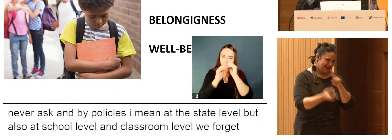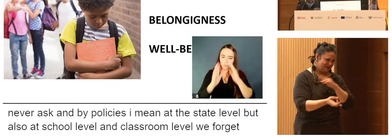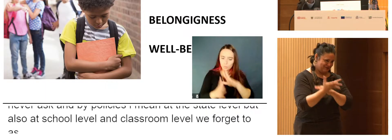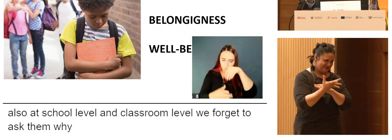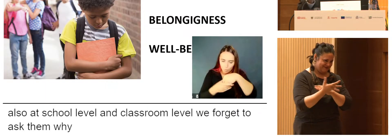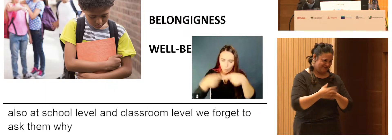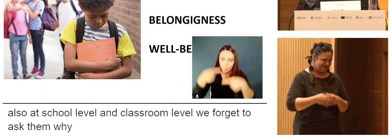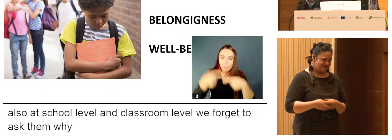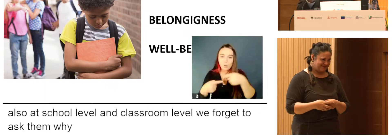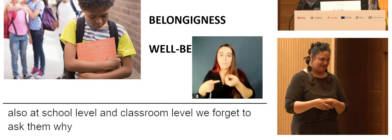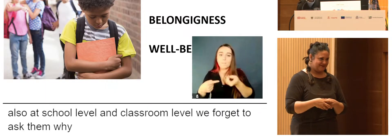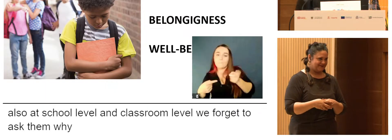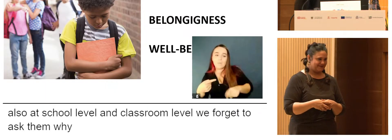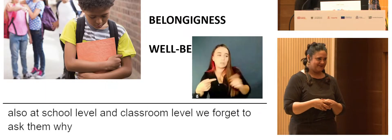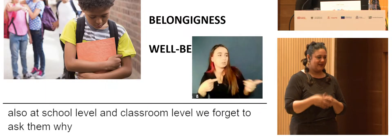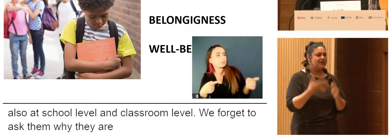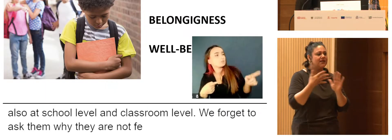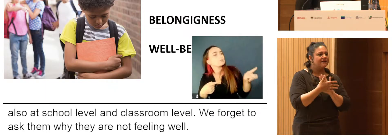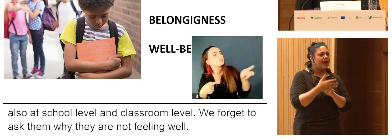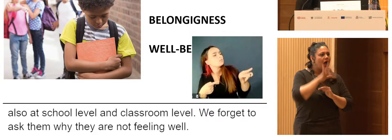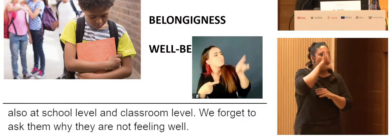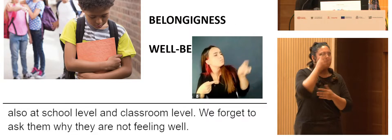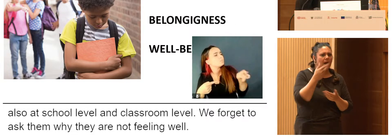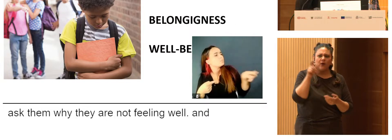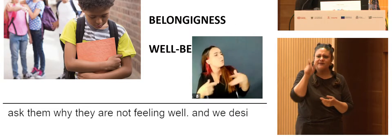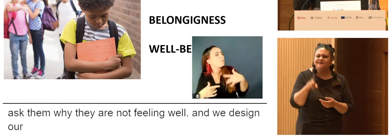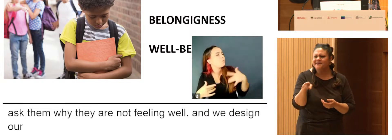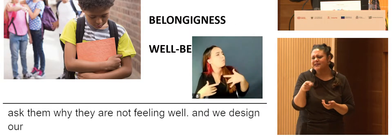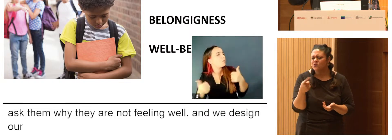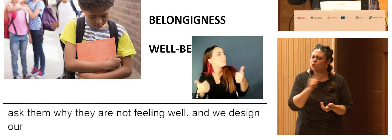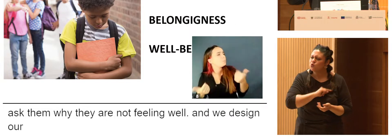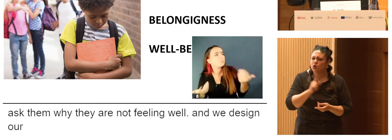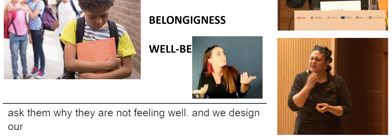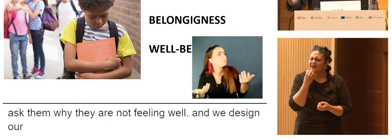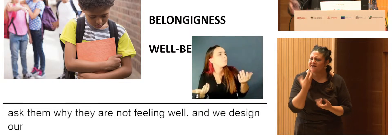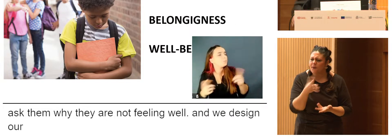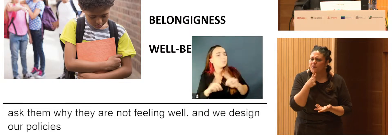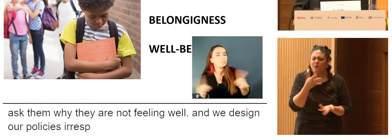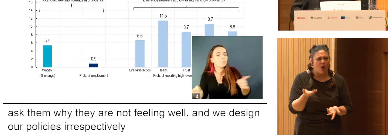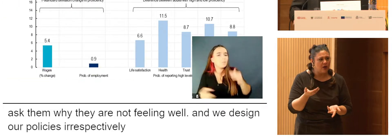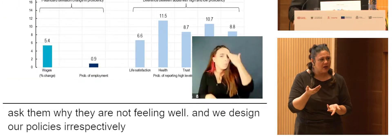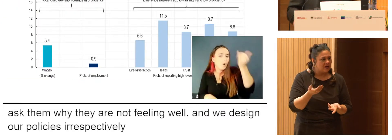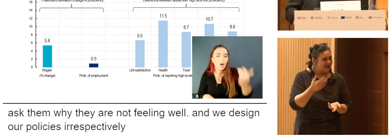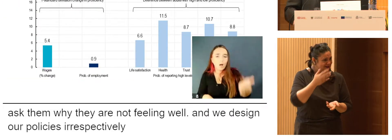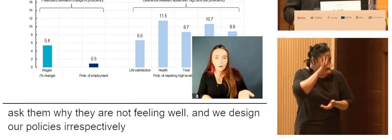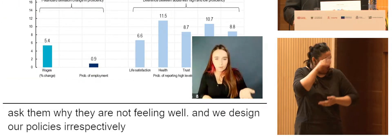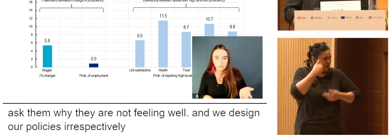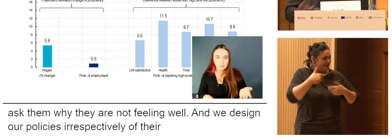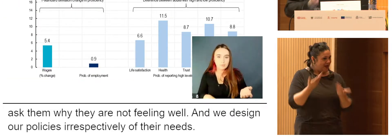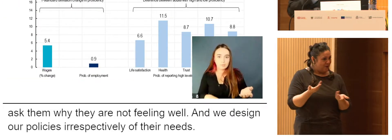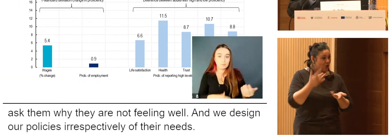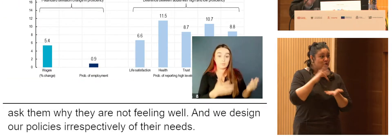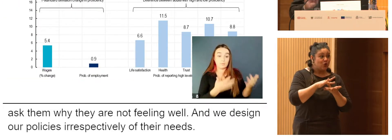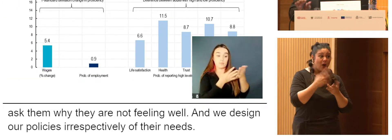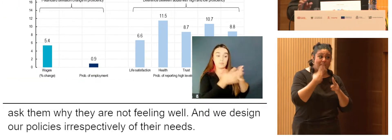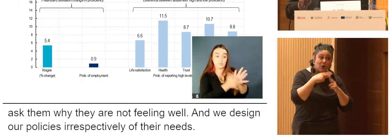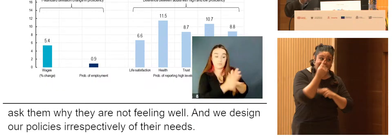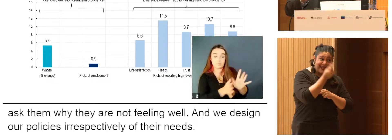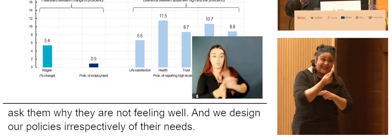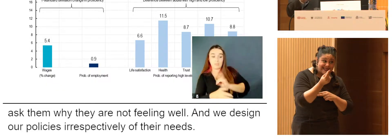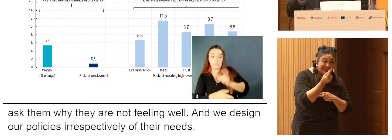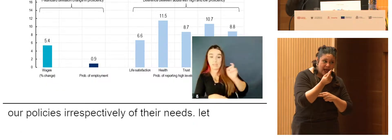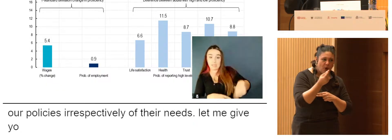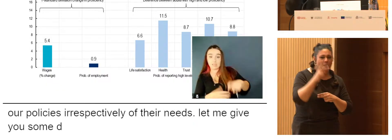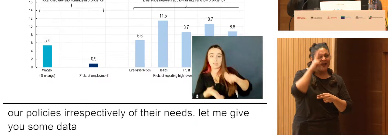not feeling well. And we design our policies irrespectively of their needs. Let me give you some